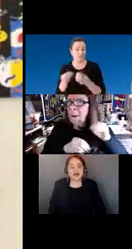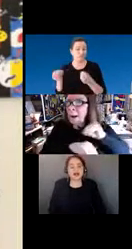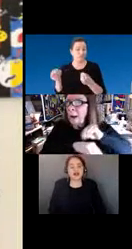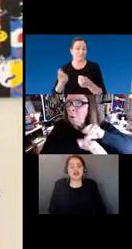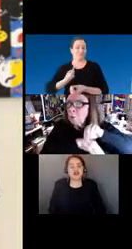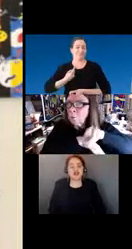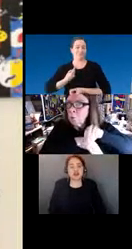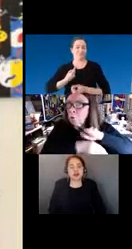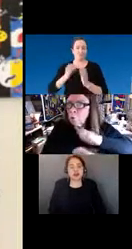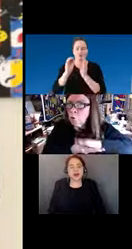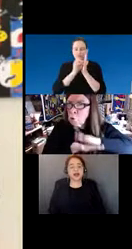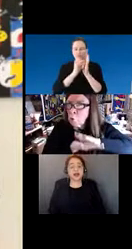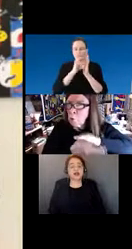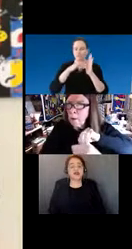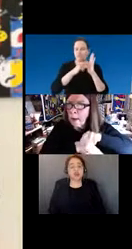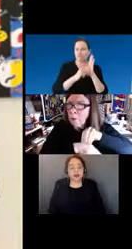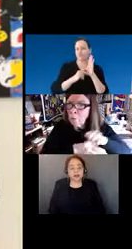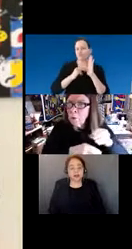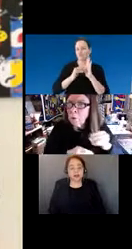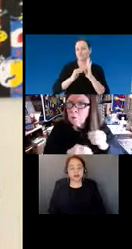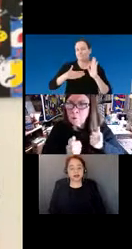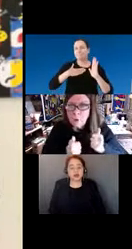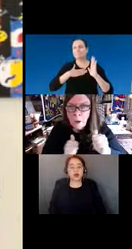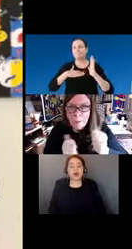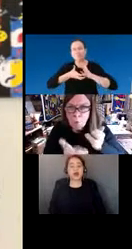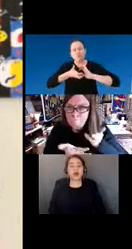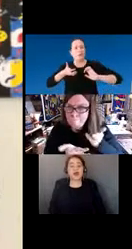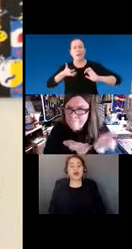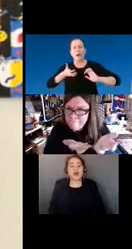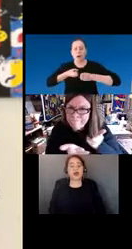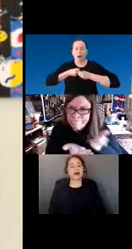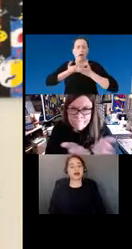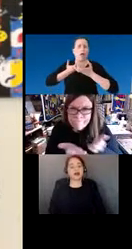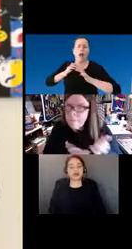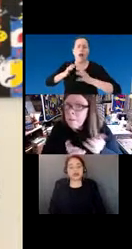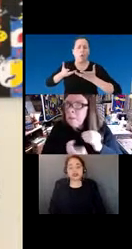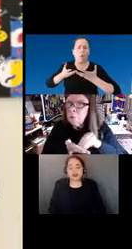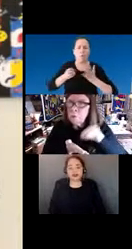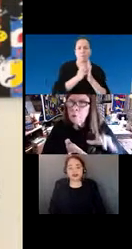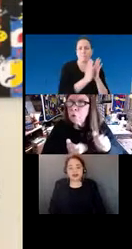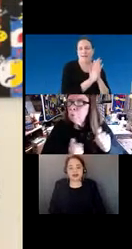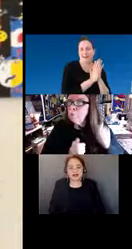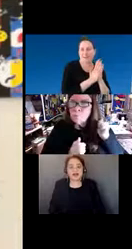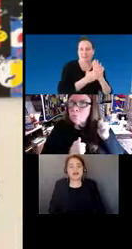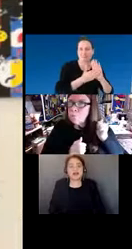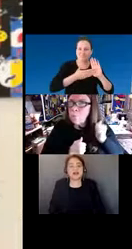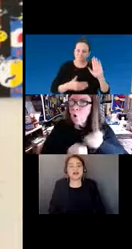that shared their trauma with their school